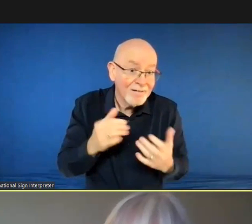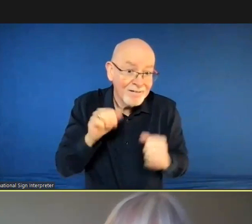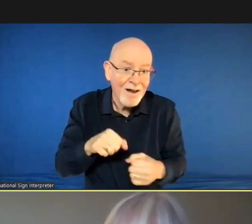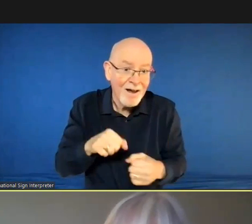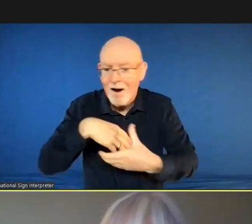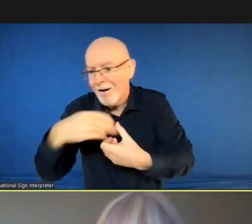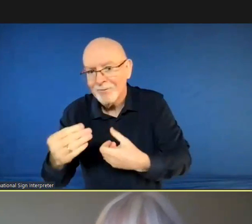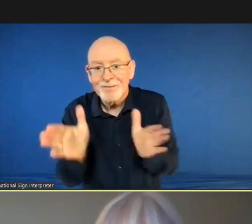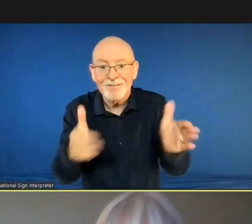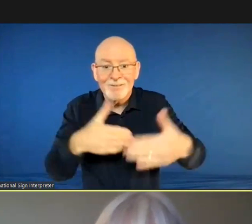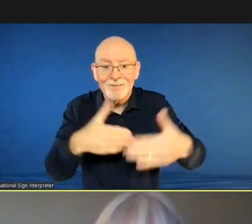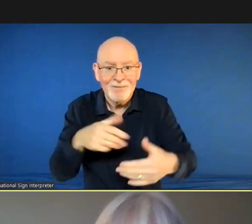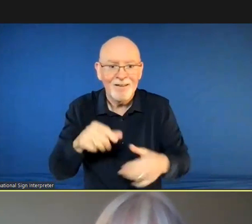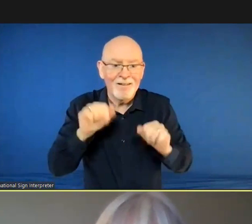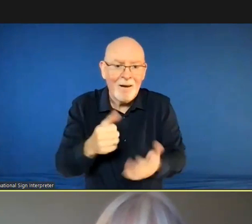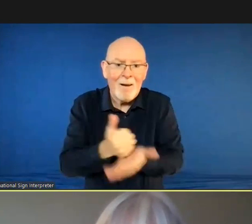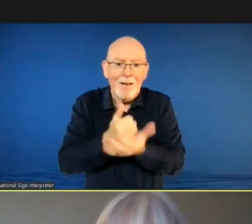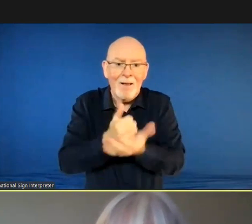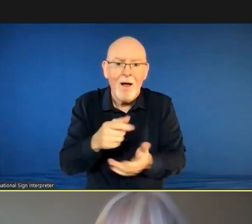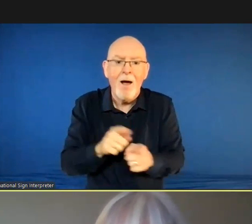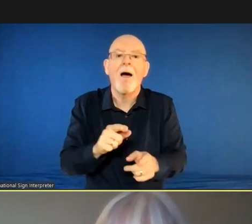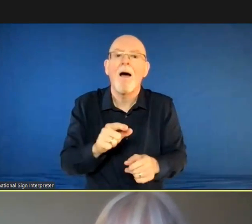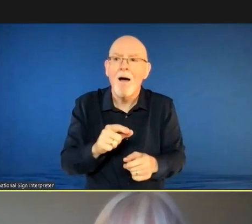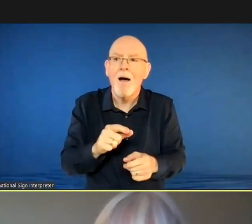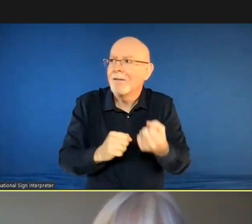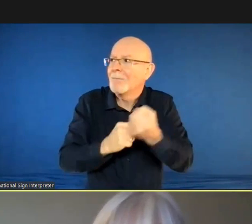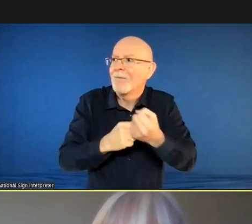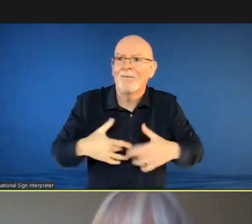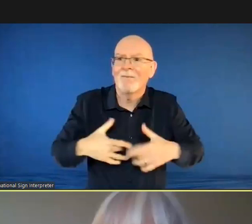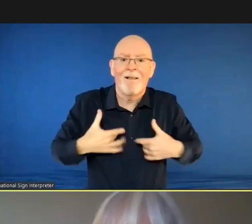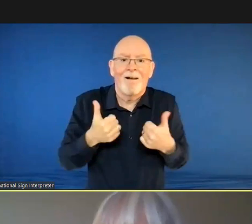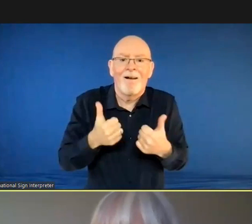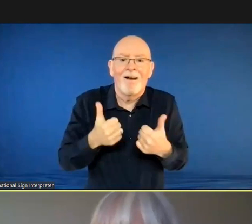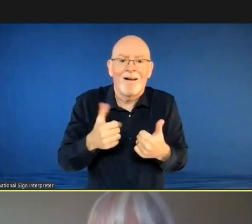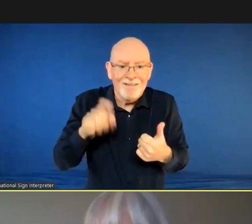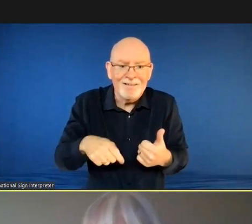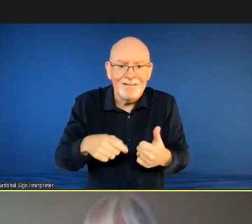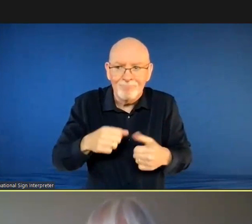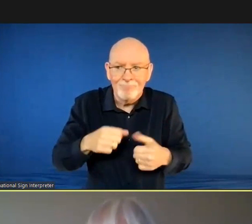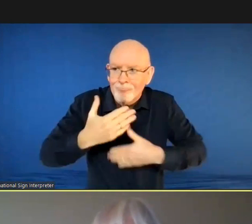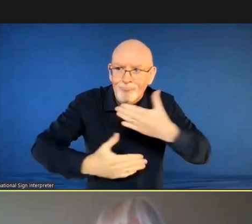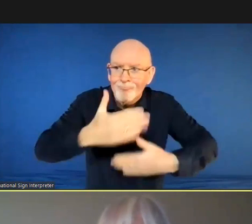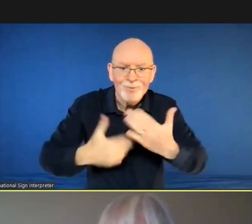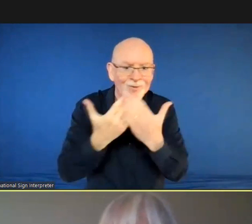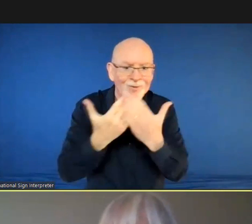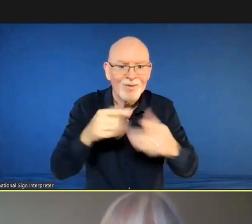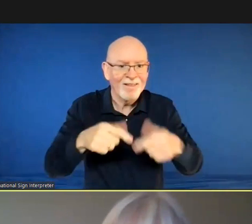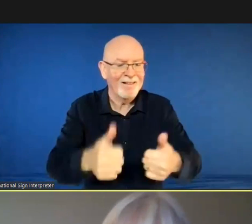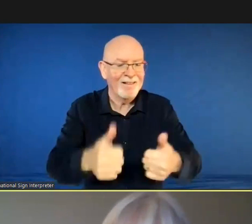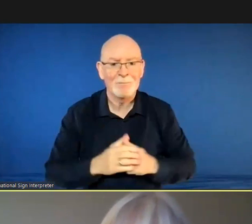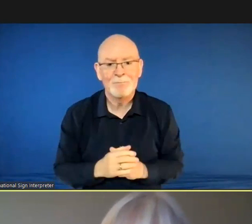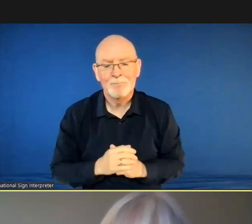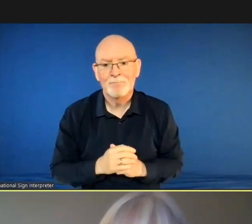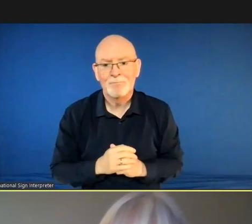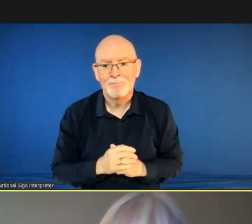to function at school. Another important side, especially within the